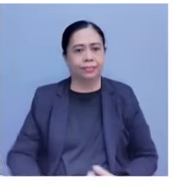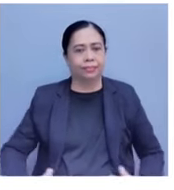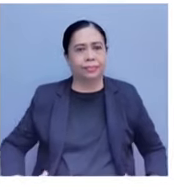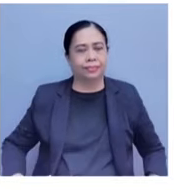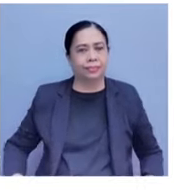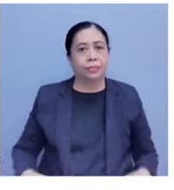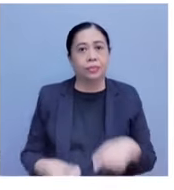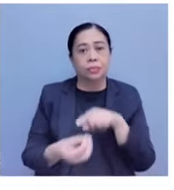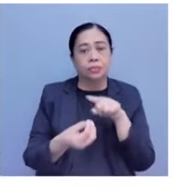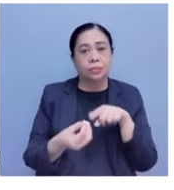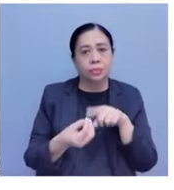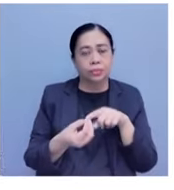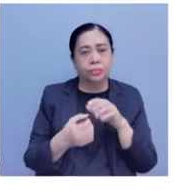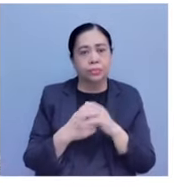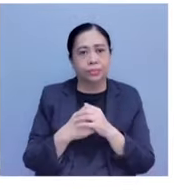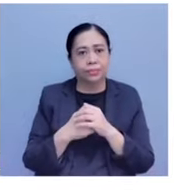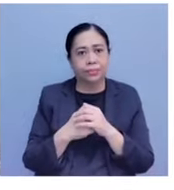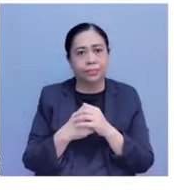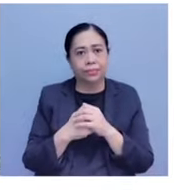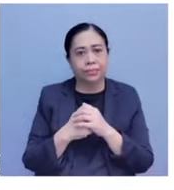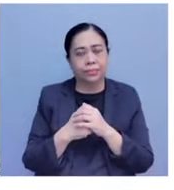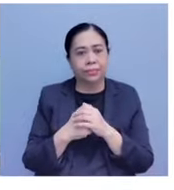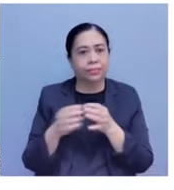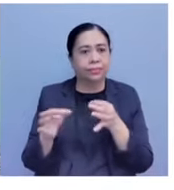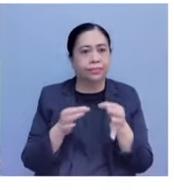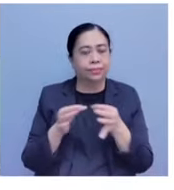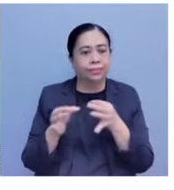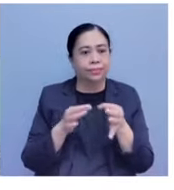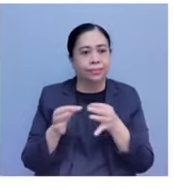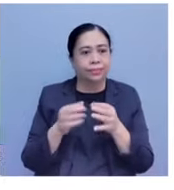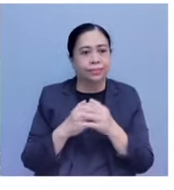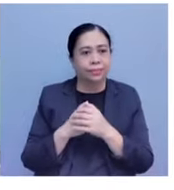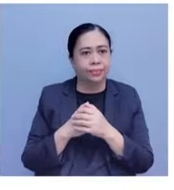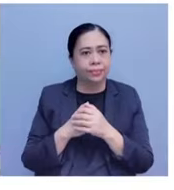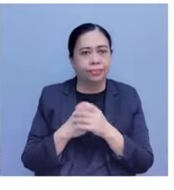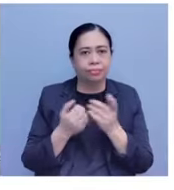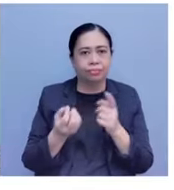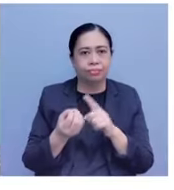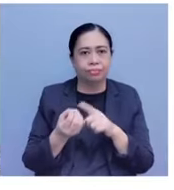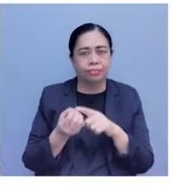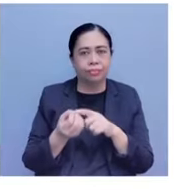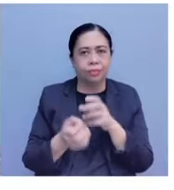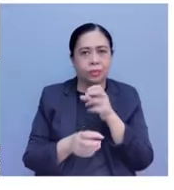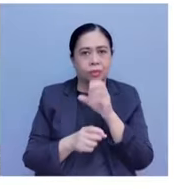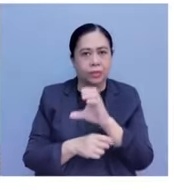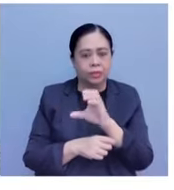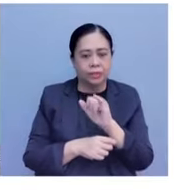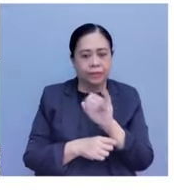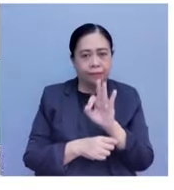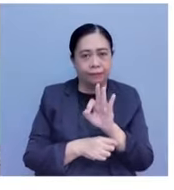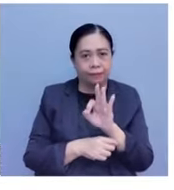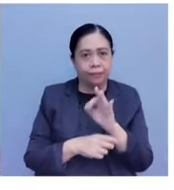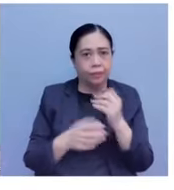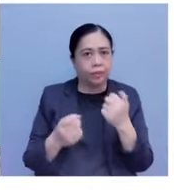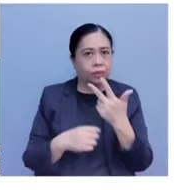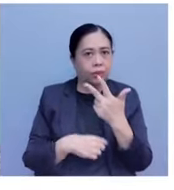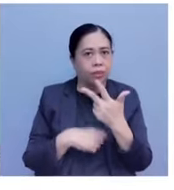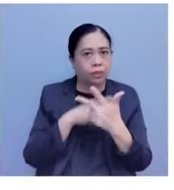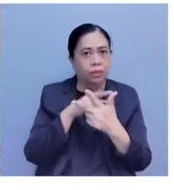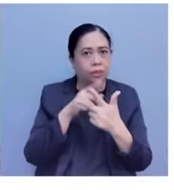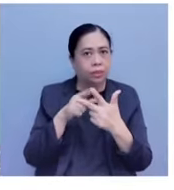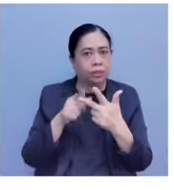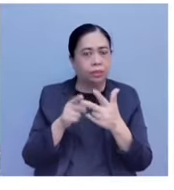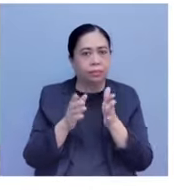With regards to the explanation of what about these confidential funds, there are now three versions,